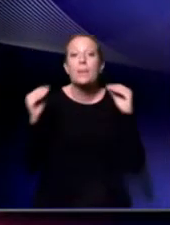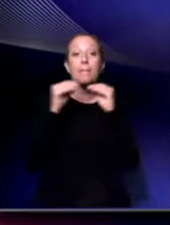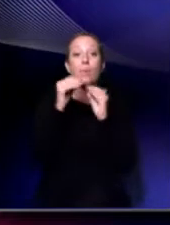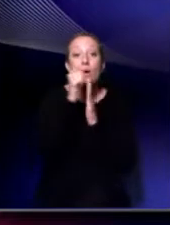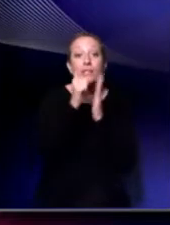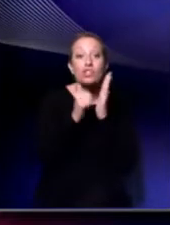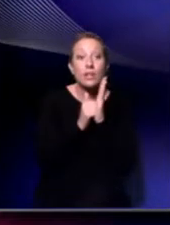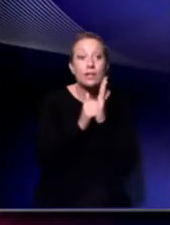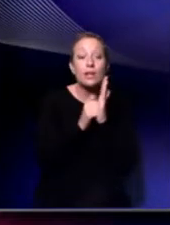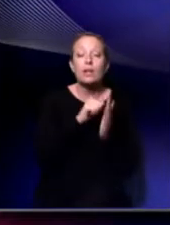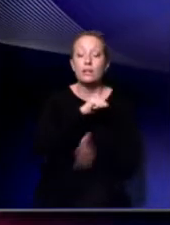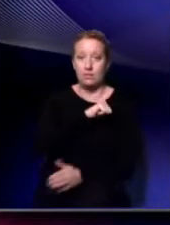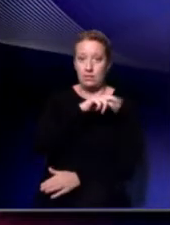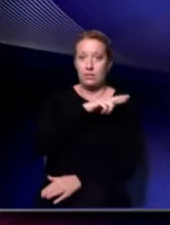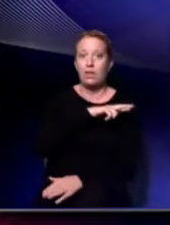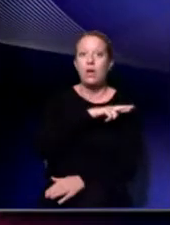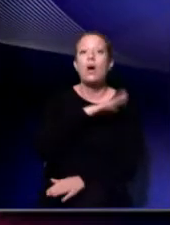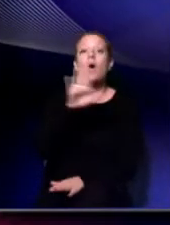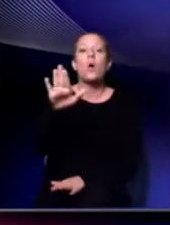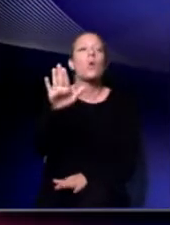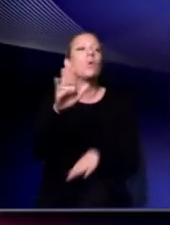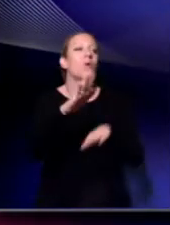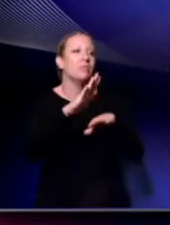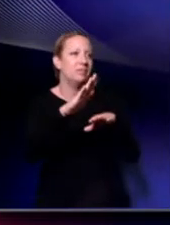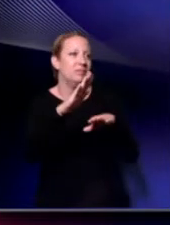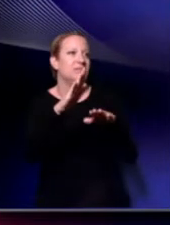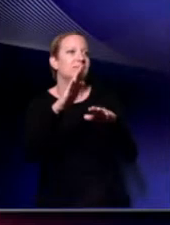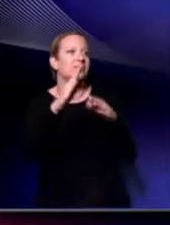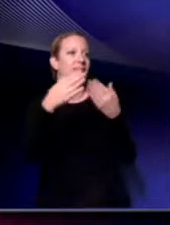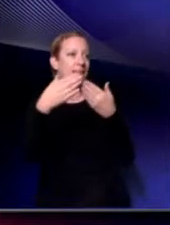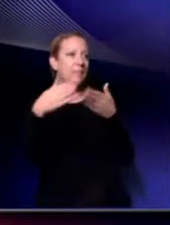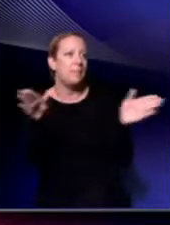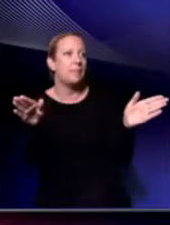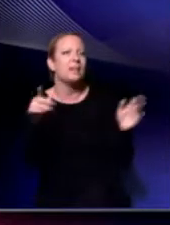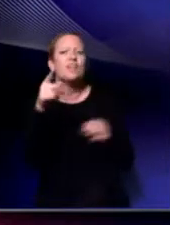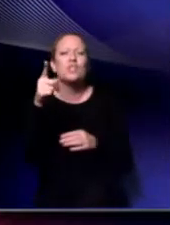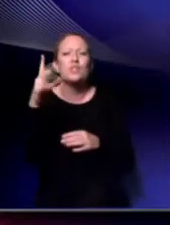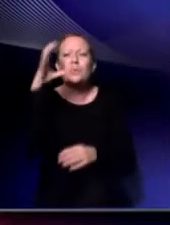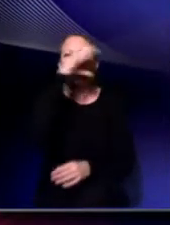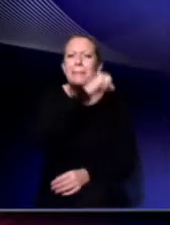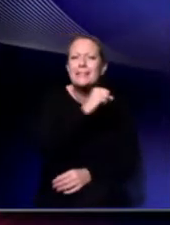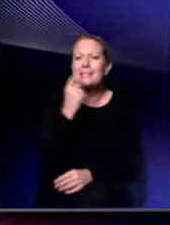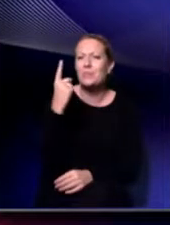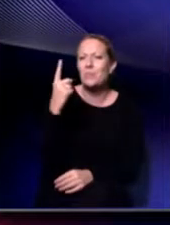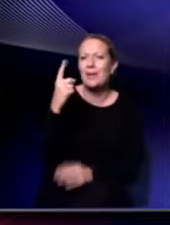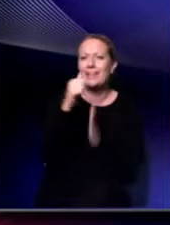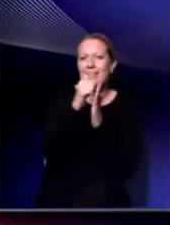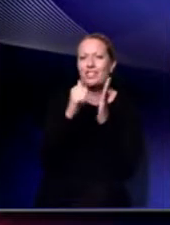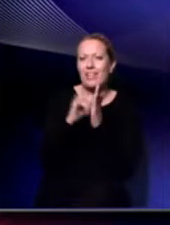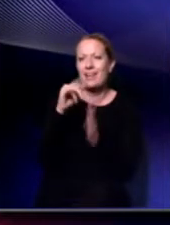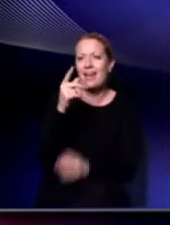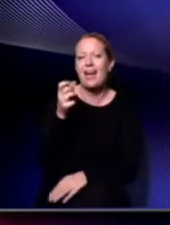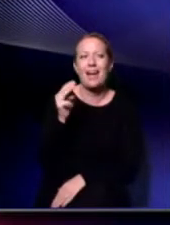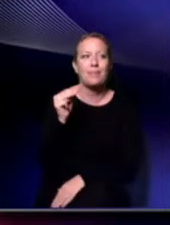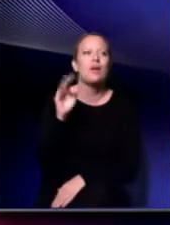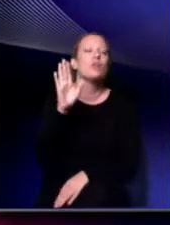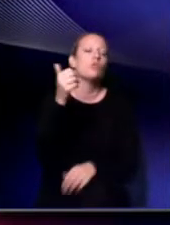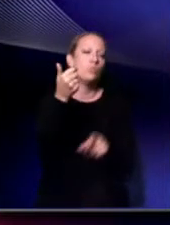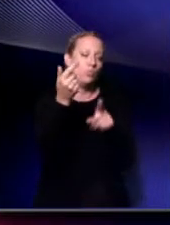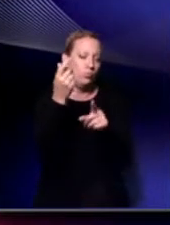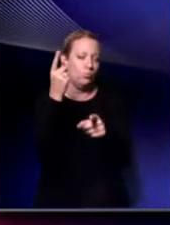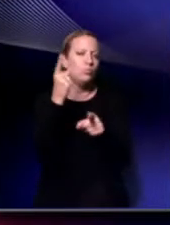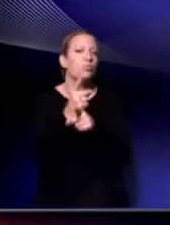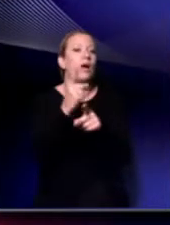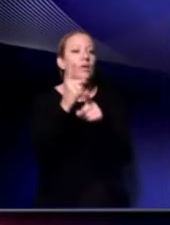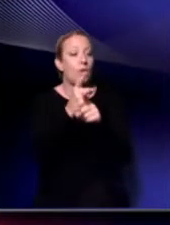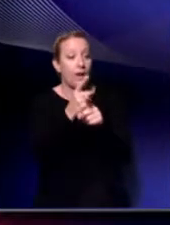President Sims. Call to the public. Sims, Yes. you missed I an did. agenda item. I did. Call to the public. Call to the public